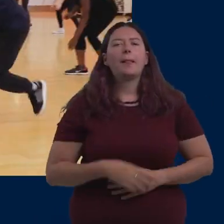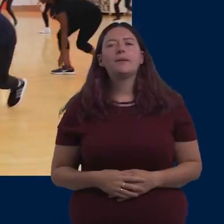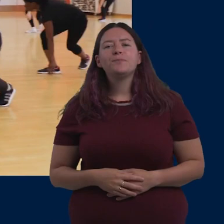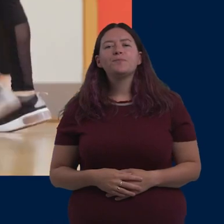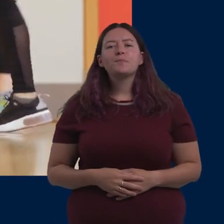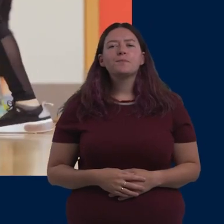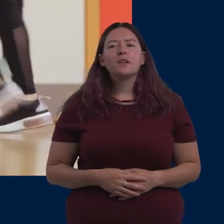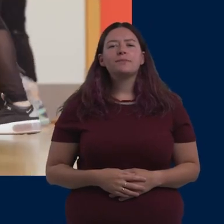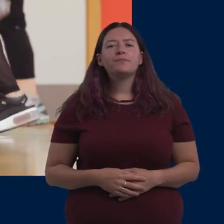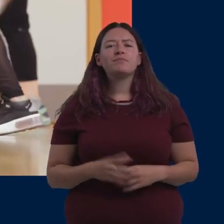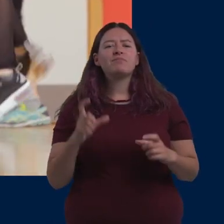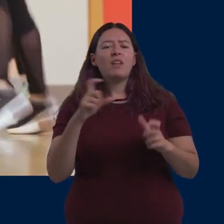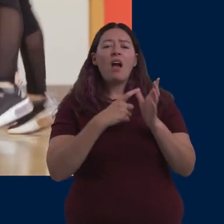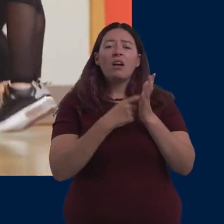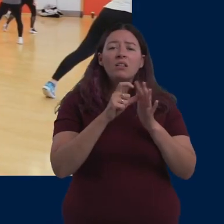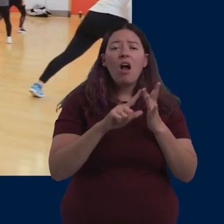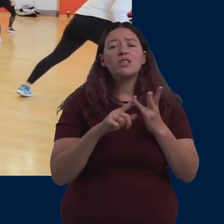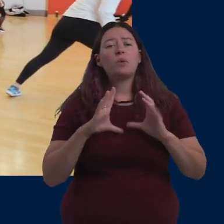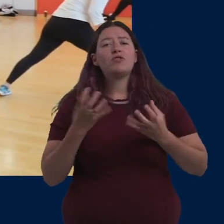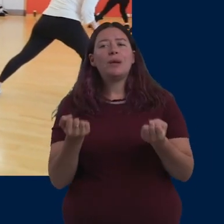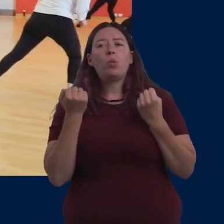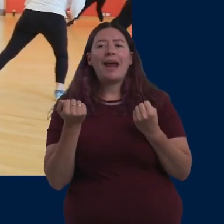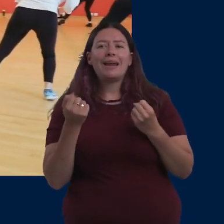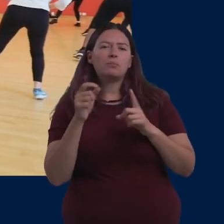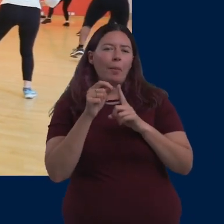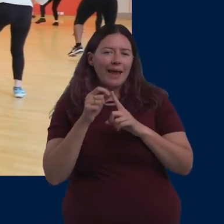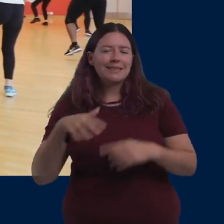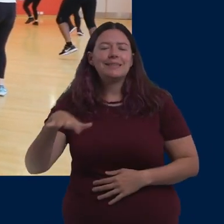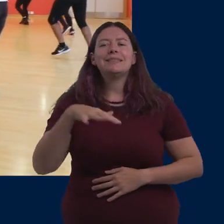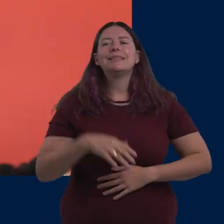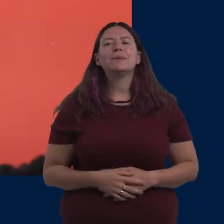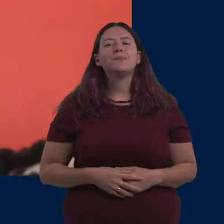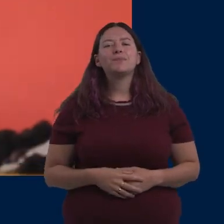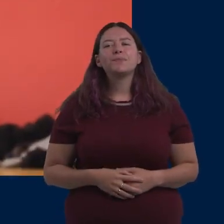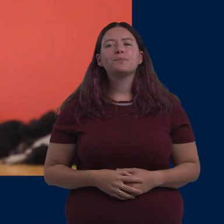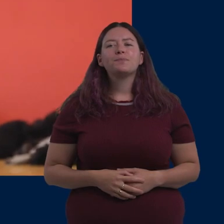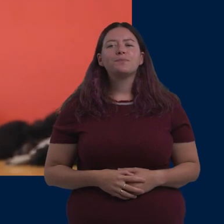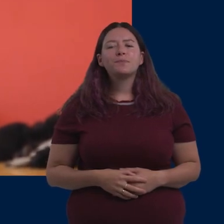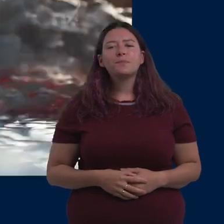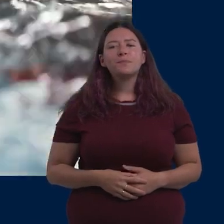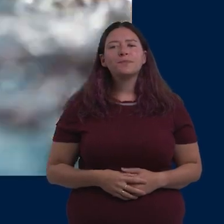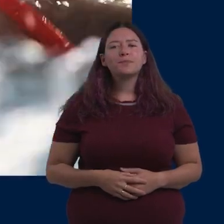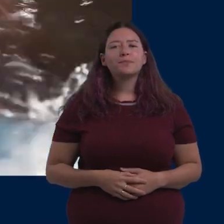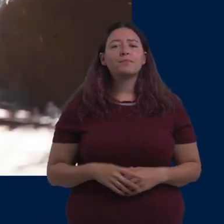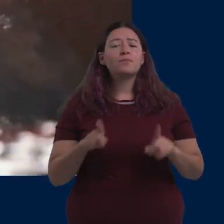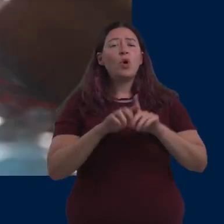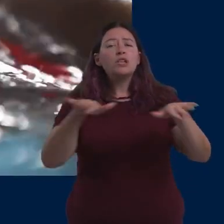Playing Fields, alongside a fantastic cardio and free weights provision at Pleasant Sports Complex. We also have our swimming pool